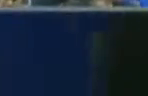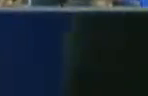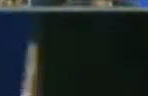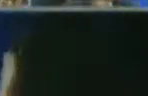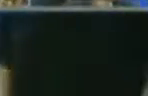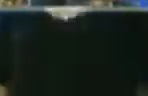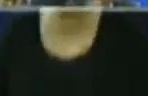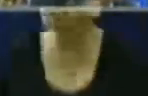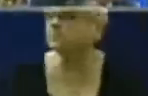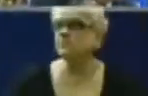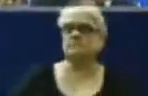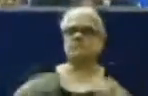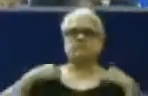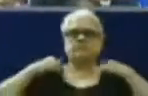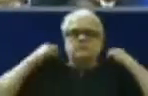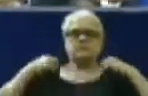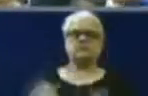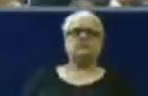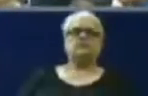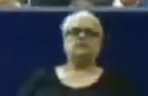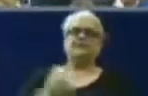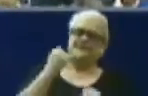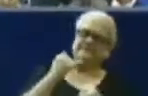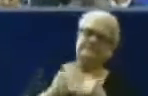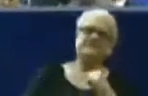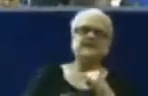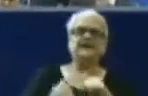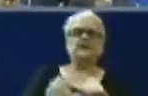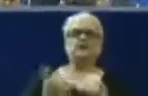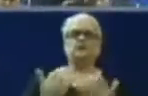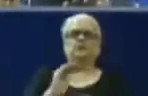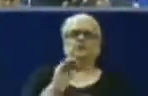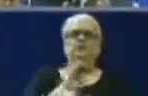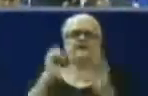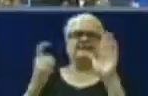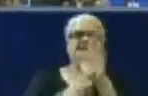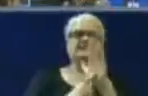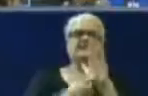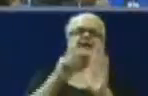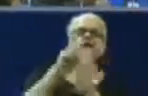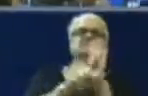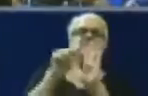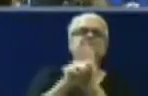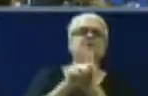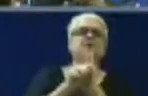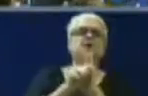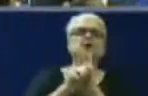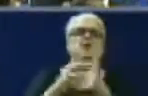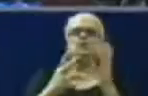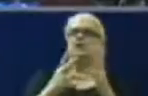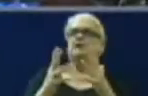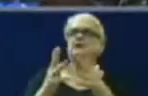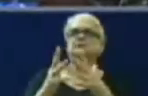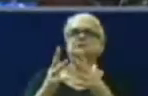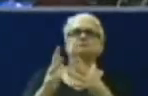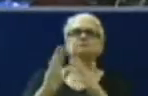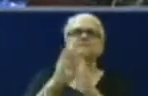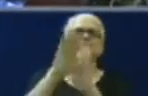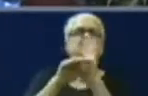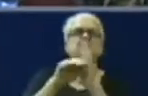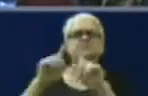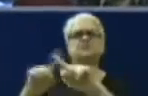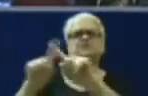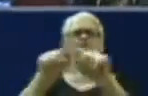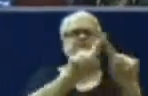The finale for tonight's recognitions is a video montage of the District 3 schools. Please join